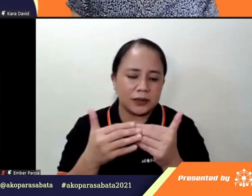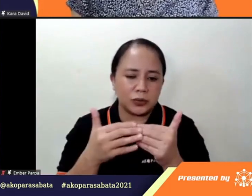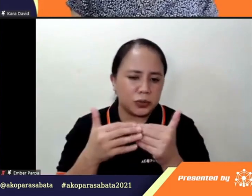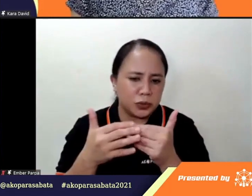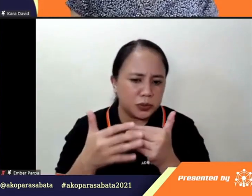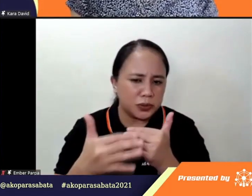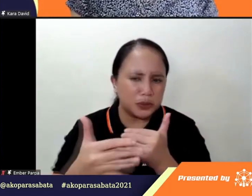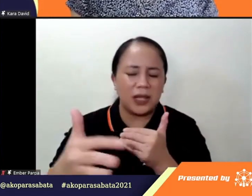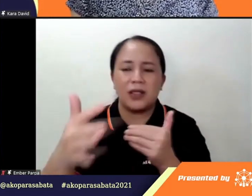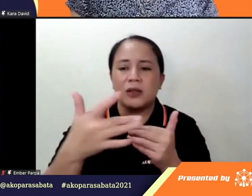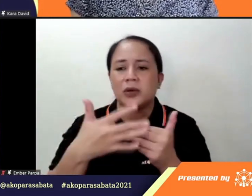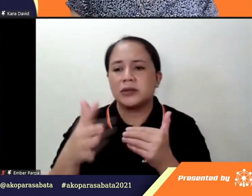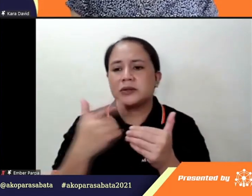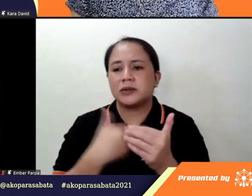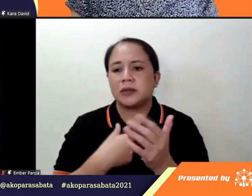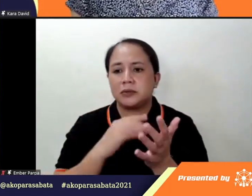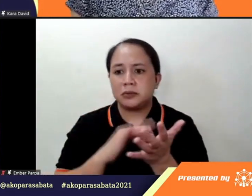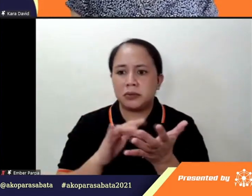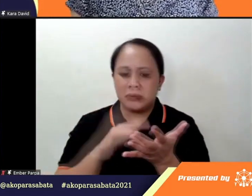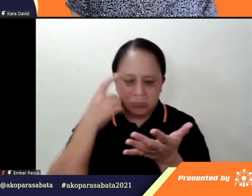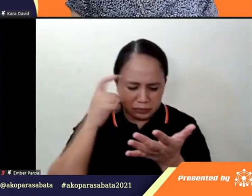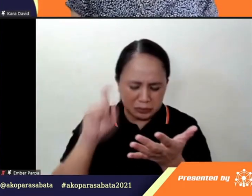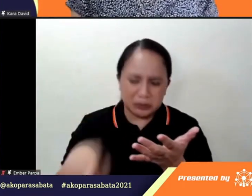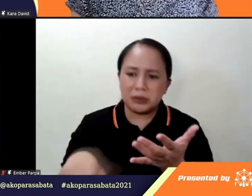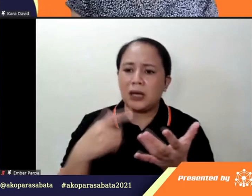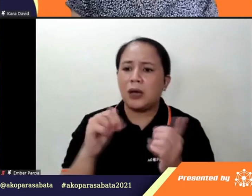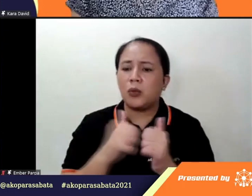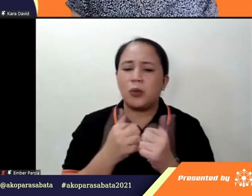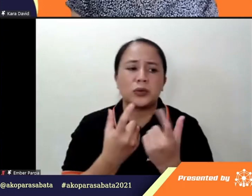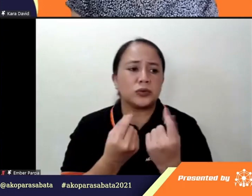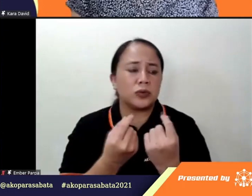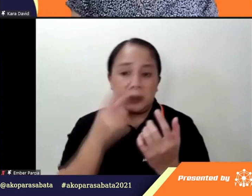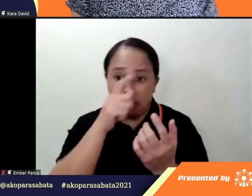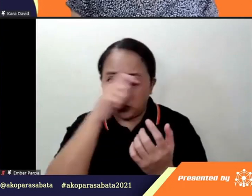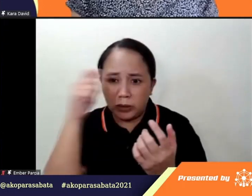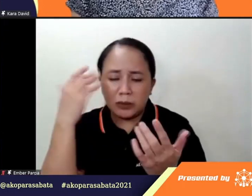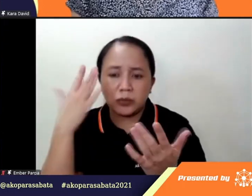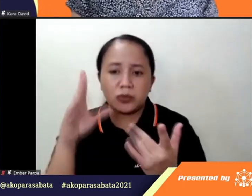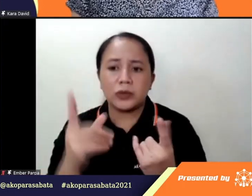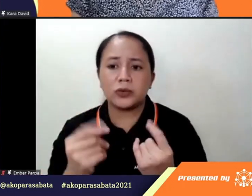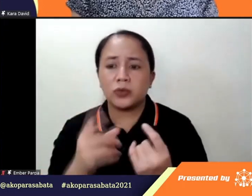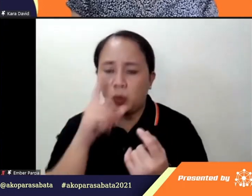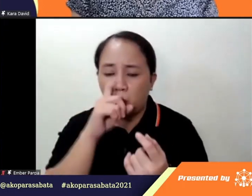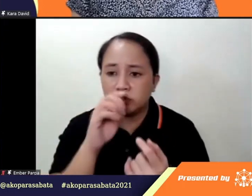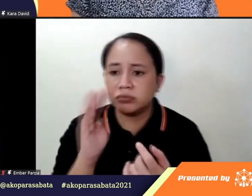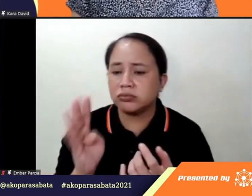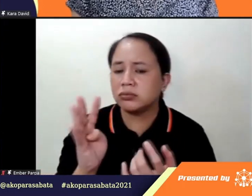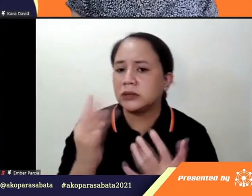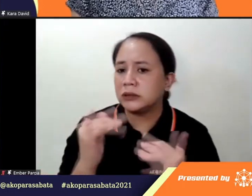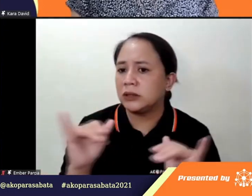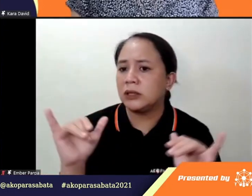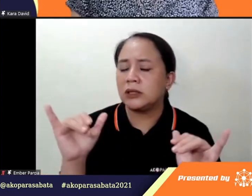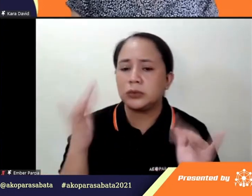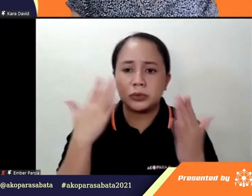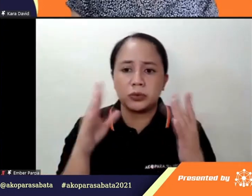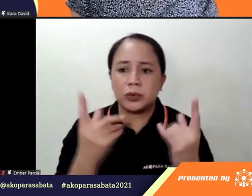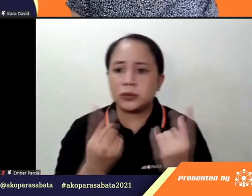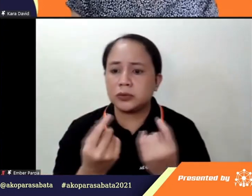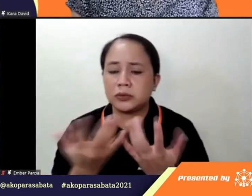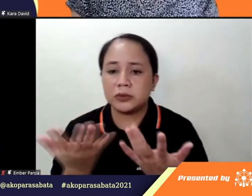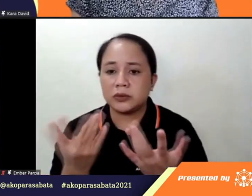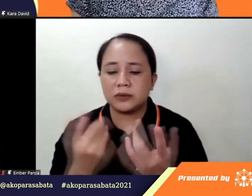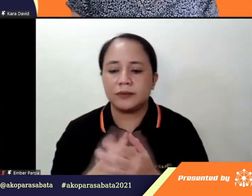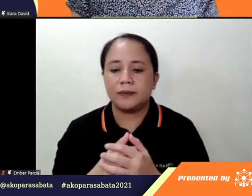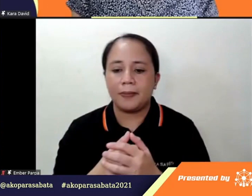niya kilala, mag-graduate na, hindi pa rin alam kung anong gustong gawin. 40 years old na, meron pa rin hindi alam kung anong gusto gawin.